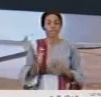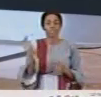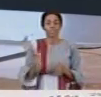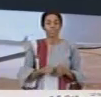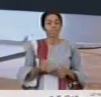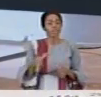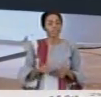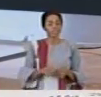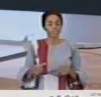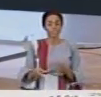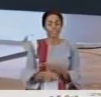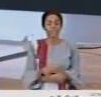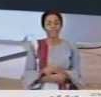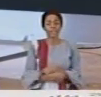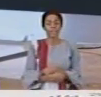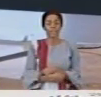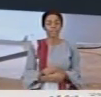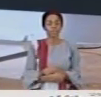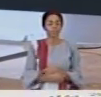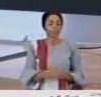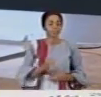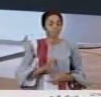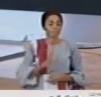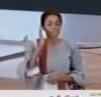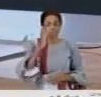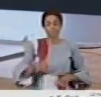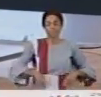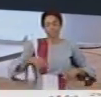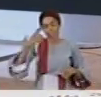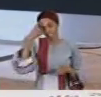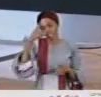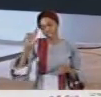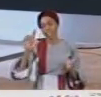Jesus. Day after day.